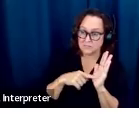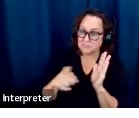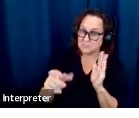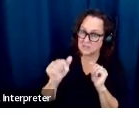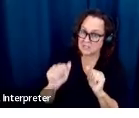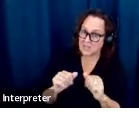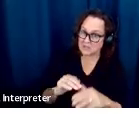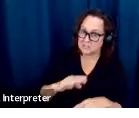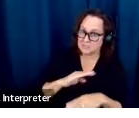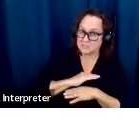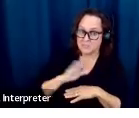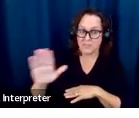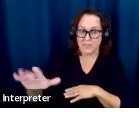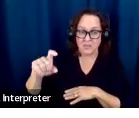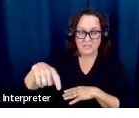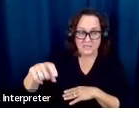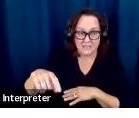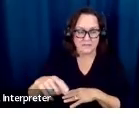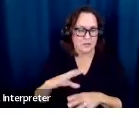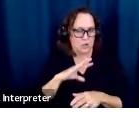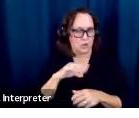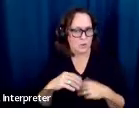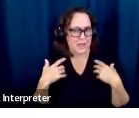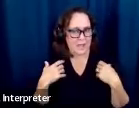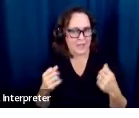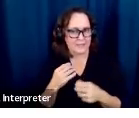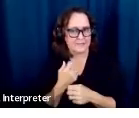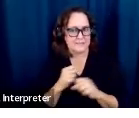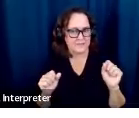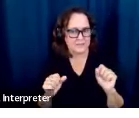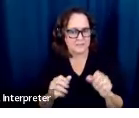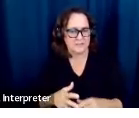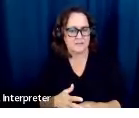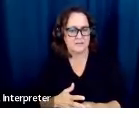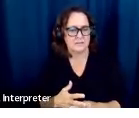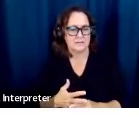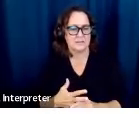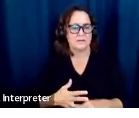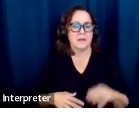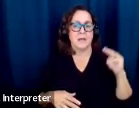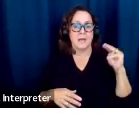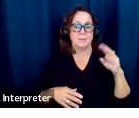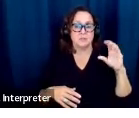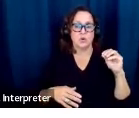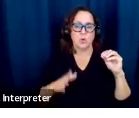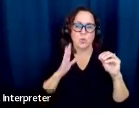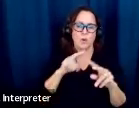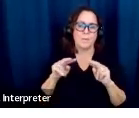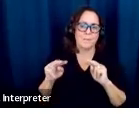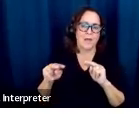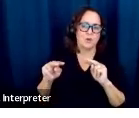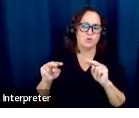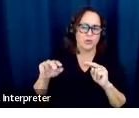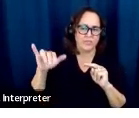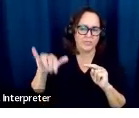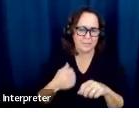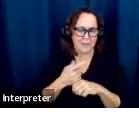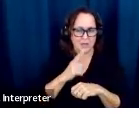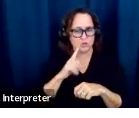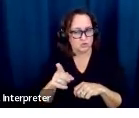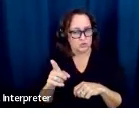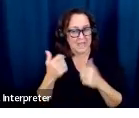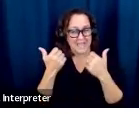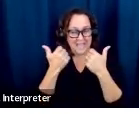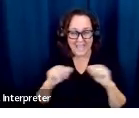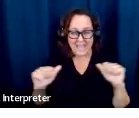including health and safety. The participant's MCO care coordinator will monitor the participant's health, safety, and wellness, ensuring that any